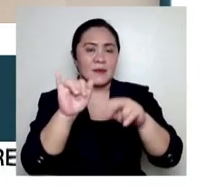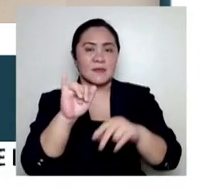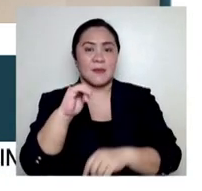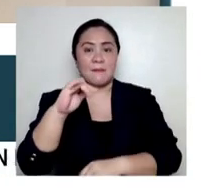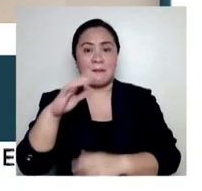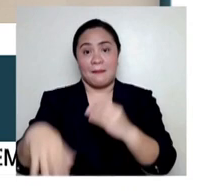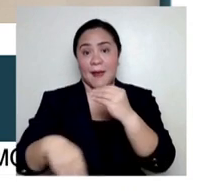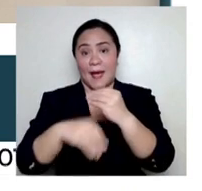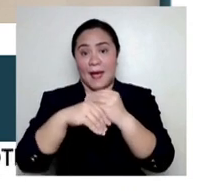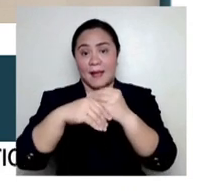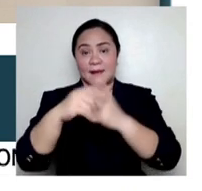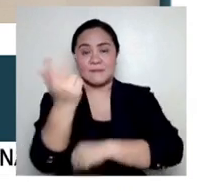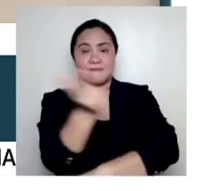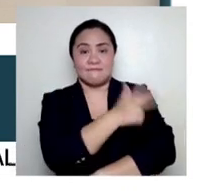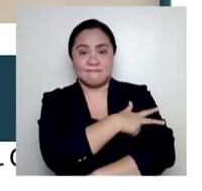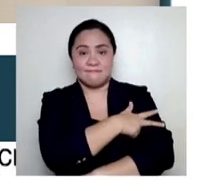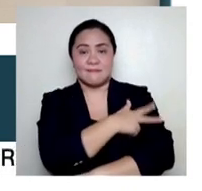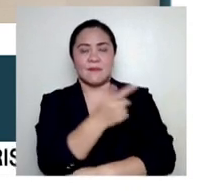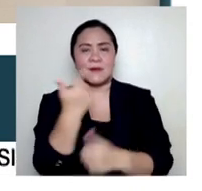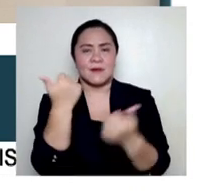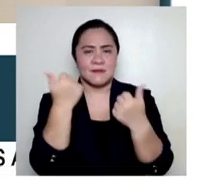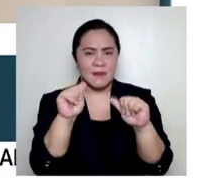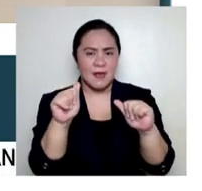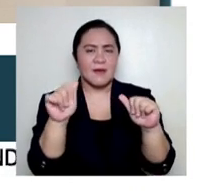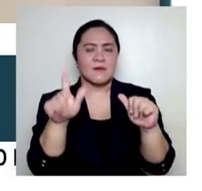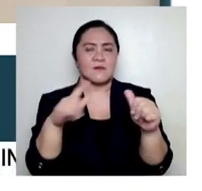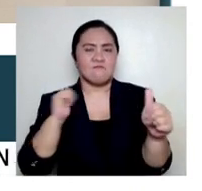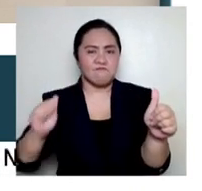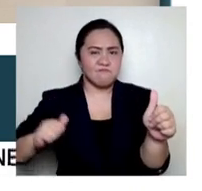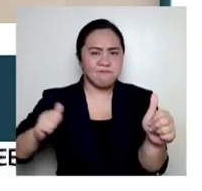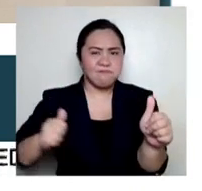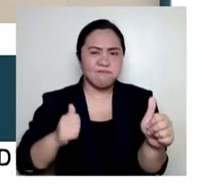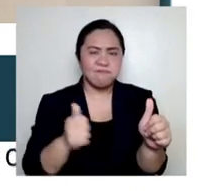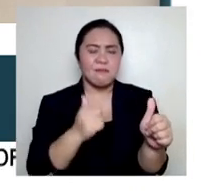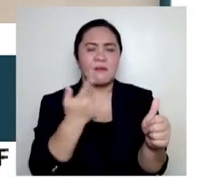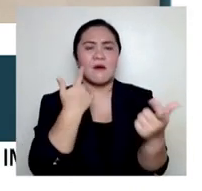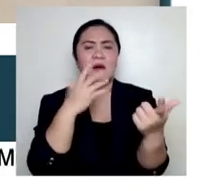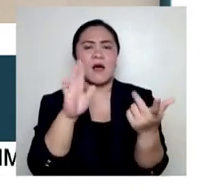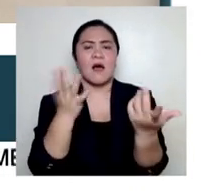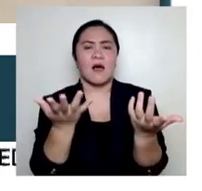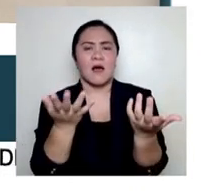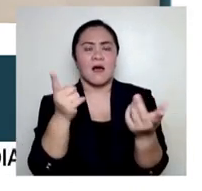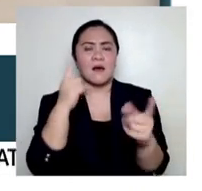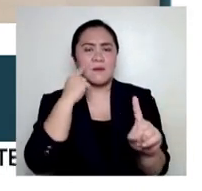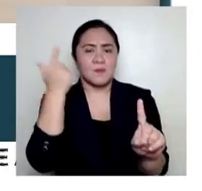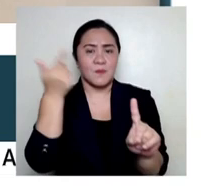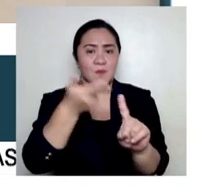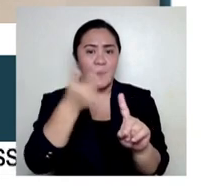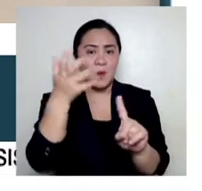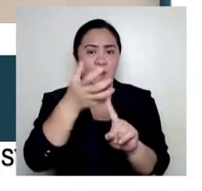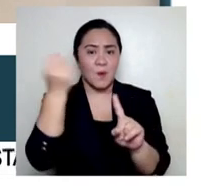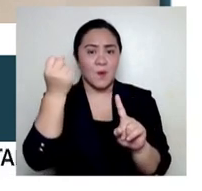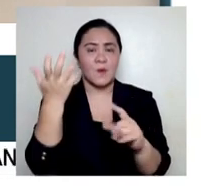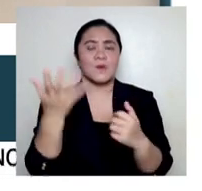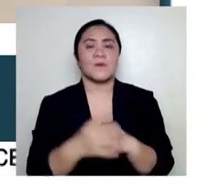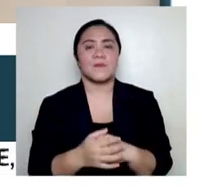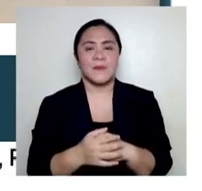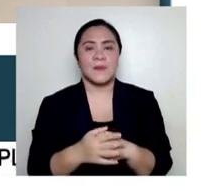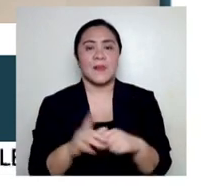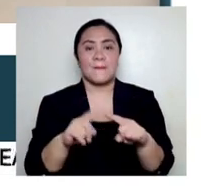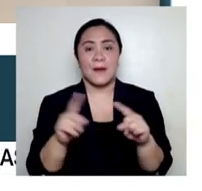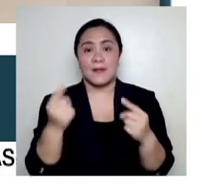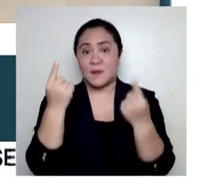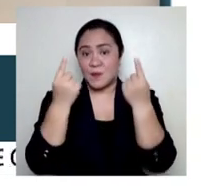again, we are still trailing behind what is the target. But I believe that we also have to consider here the